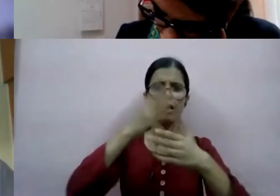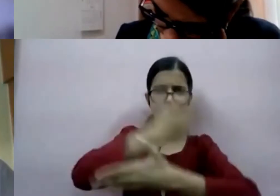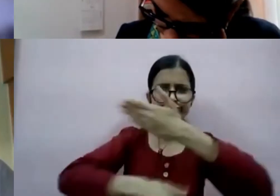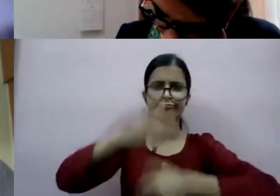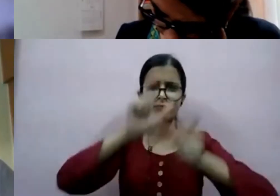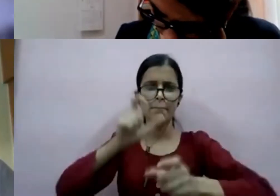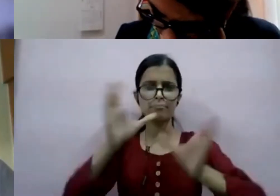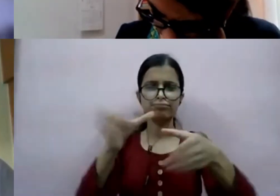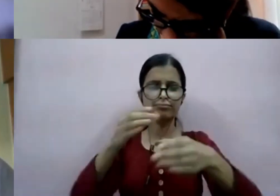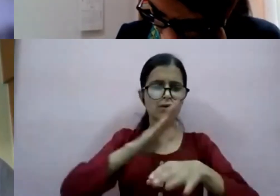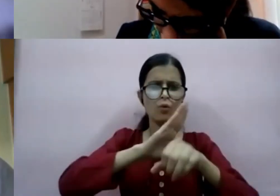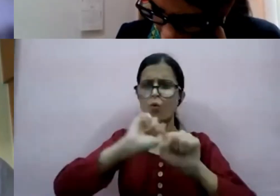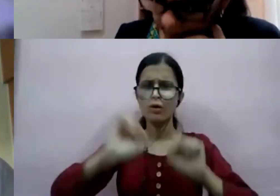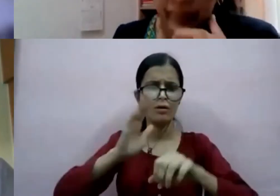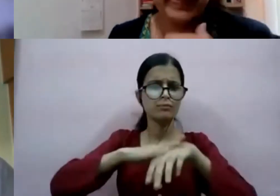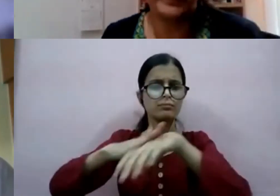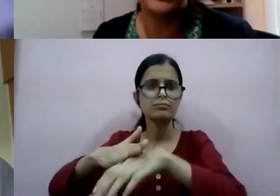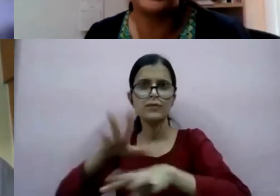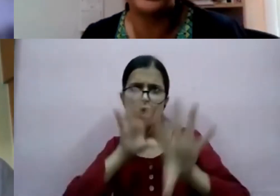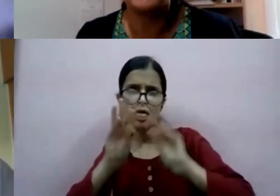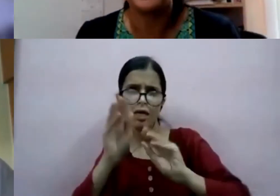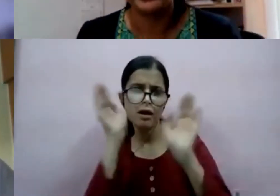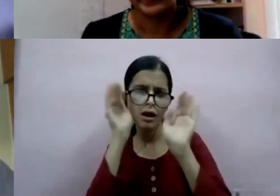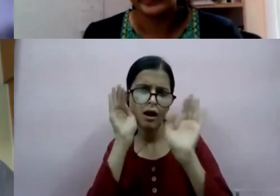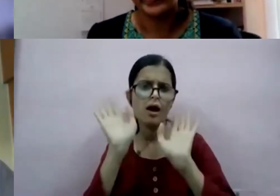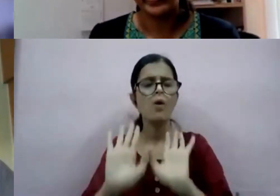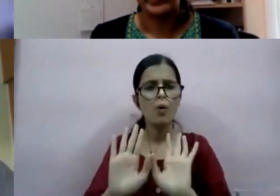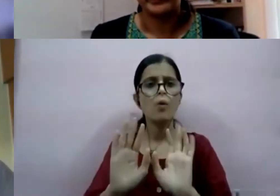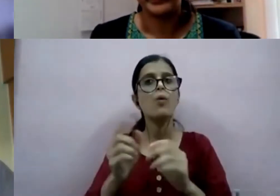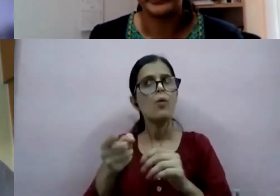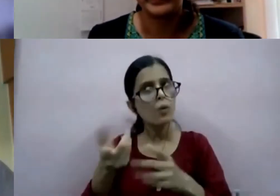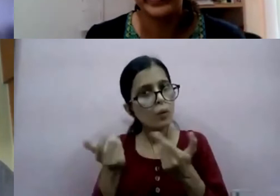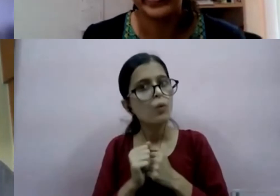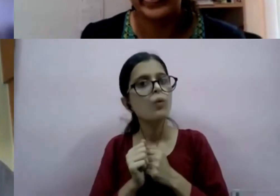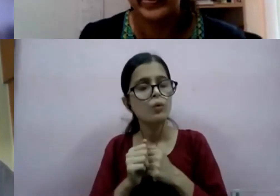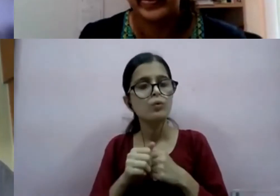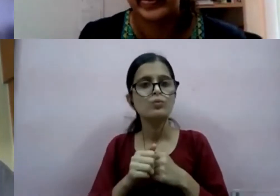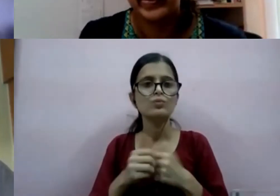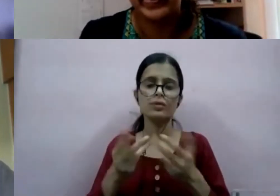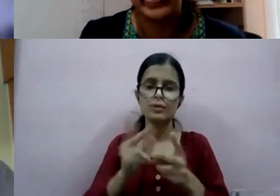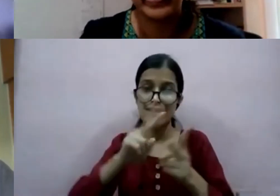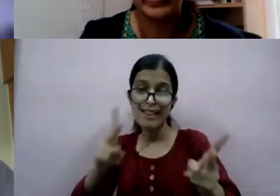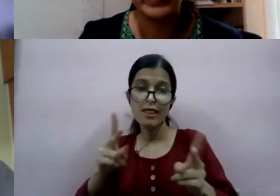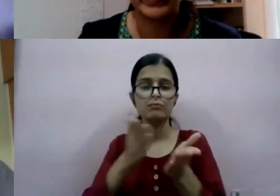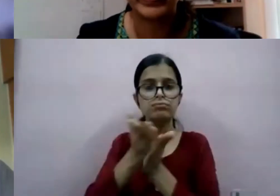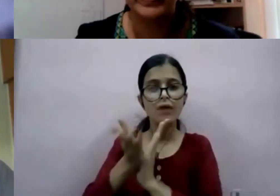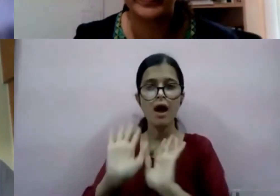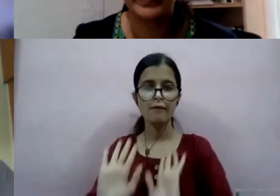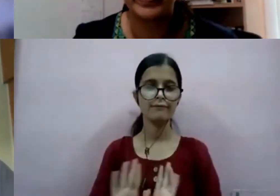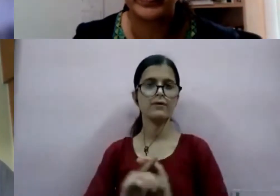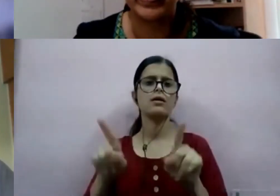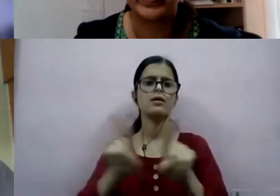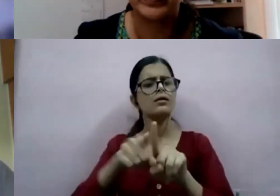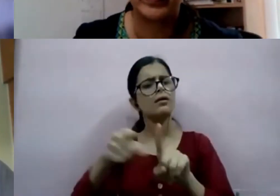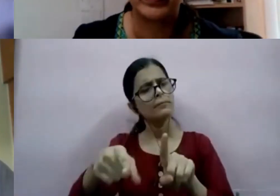learning disabilities or with neurodiversity or mental health problems in the Scottish court system. What we were trying to point